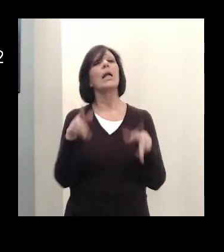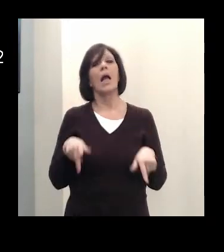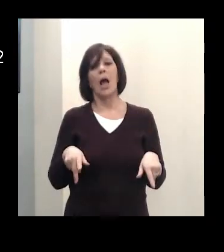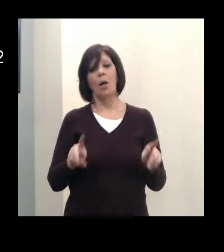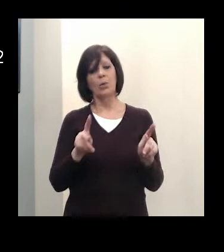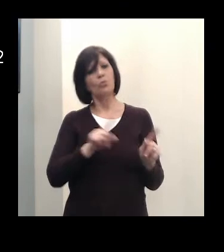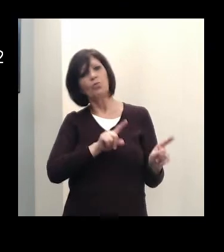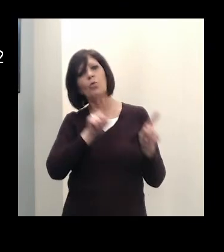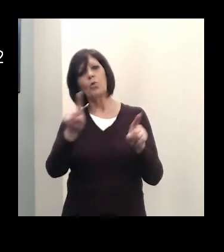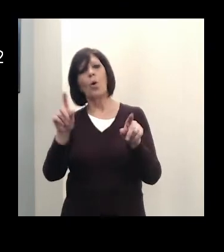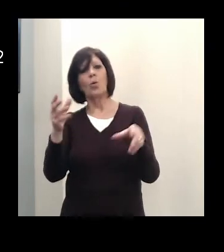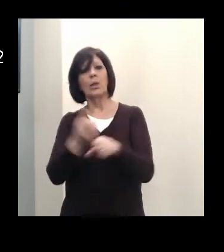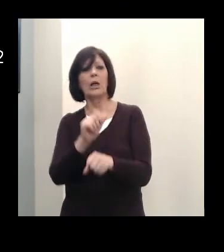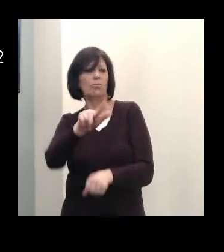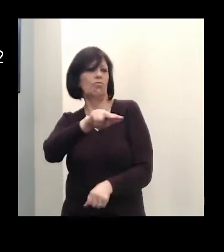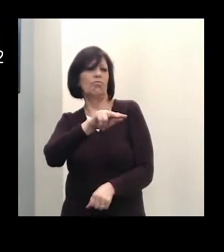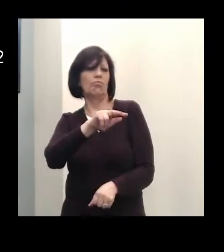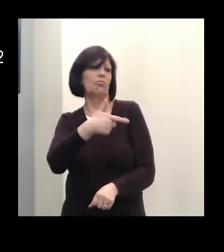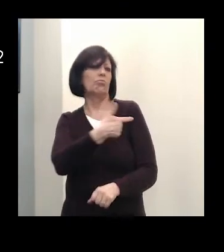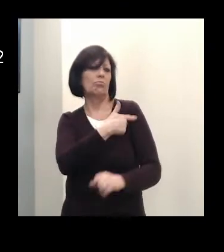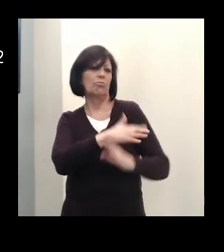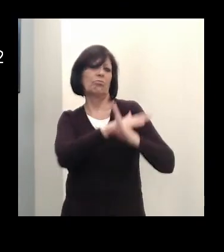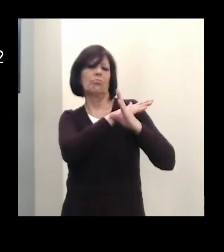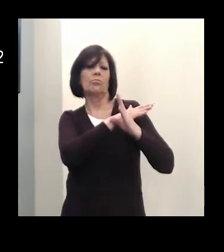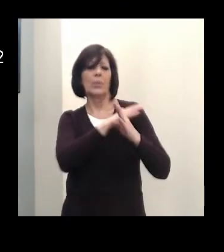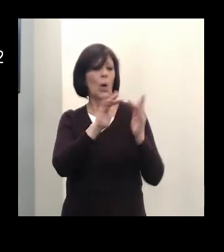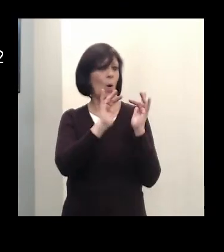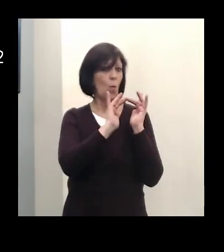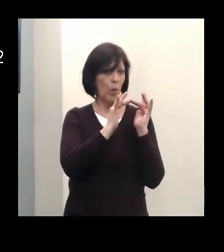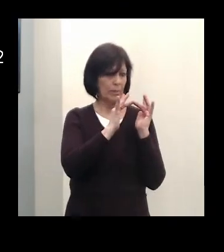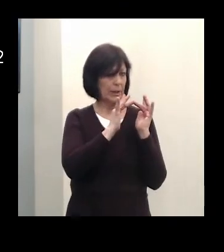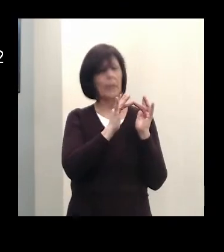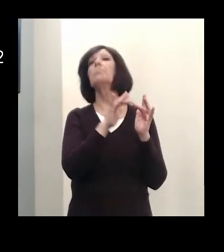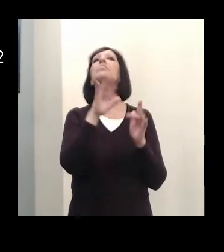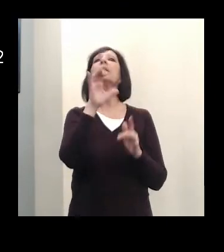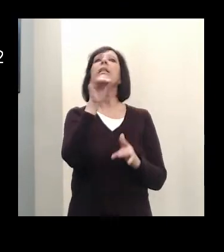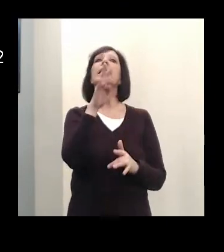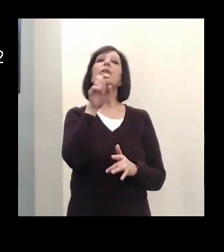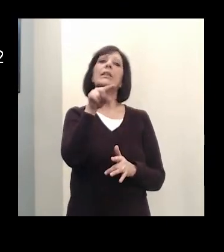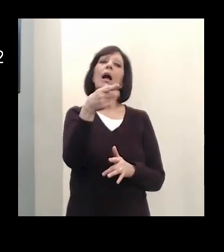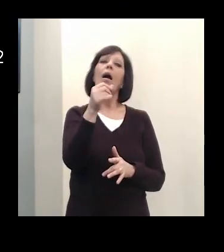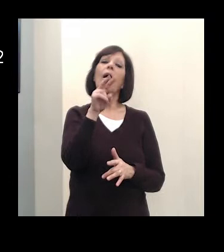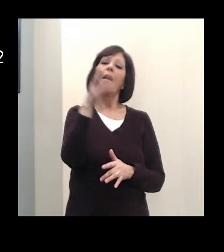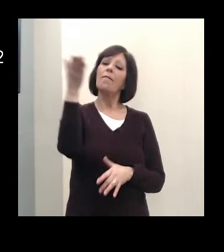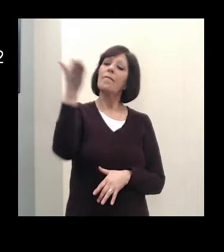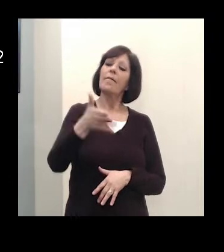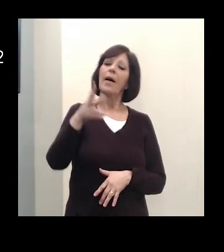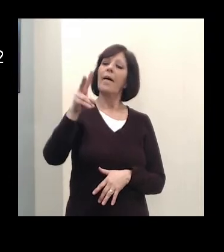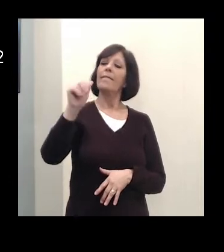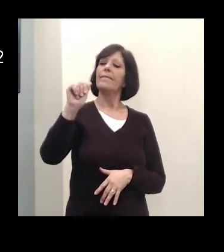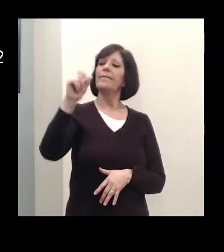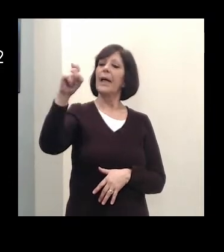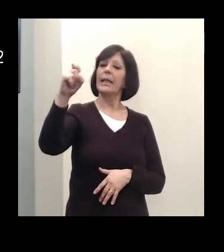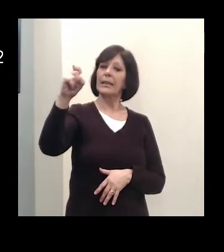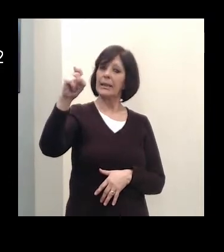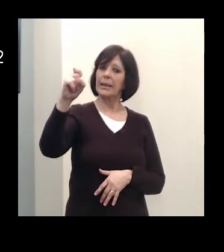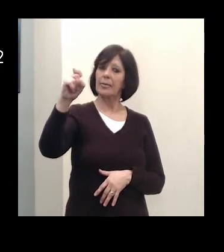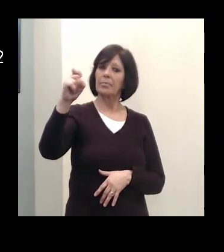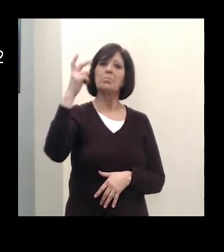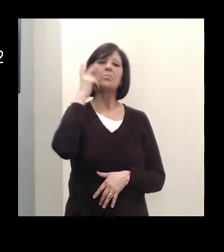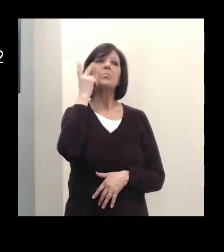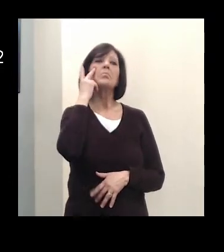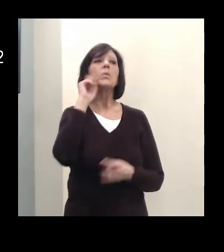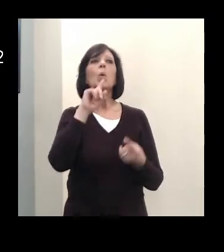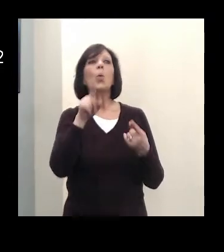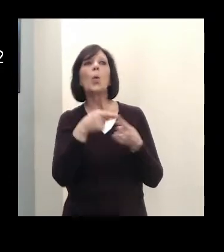get vaccines. You can go on our website at erie.gov/vax, V-A-X, to see when and